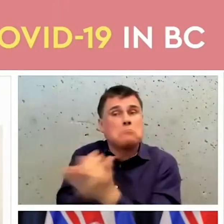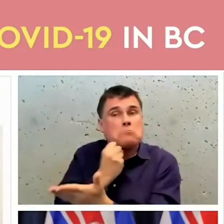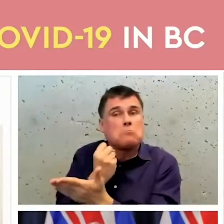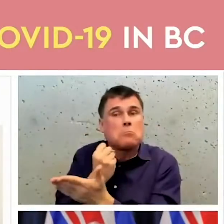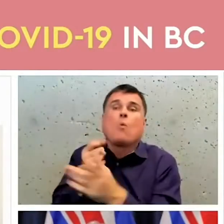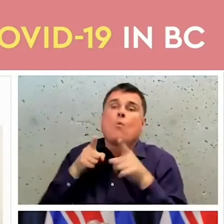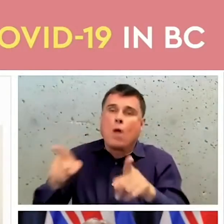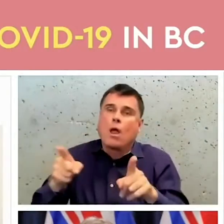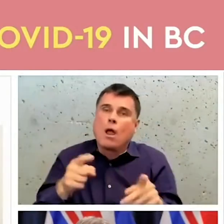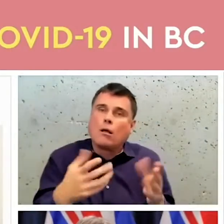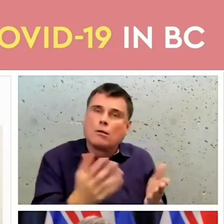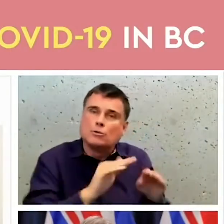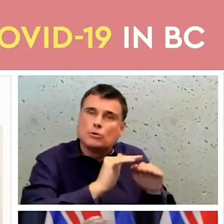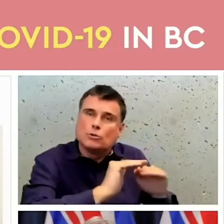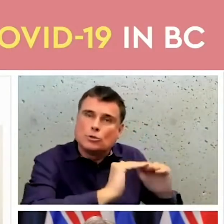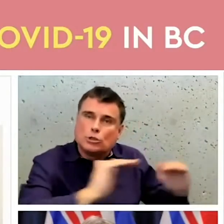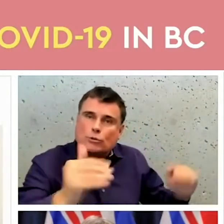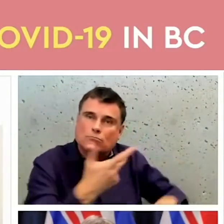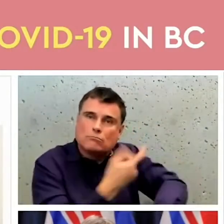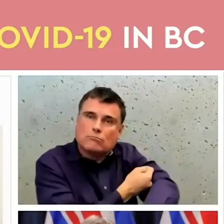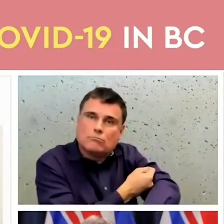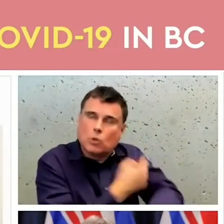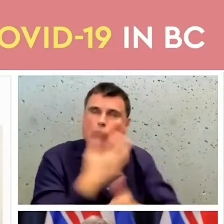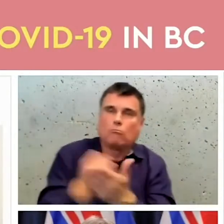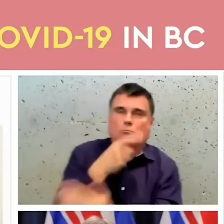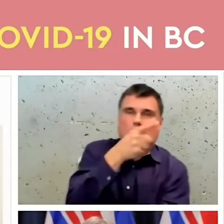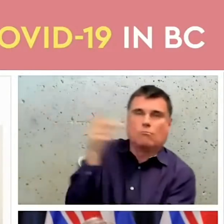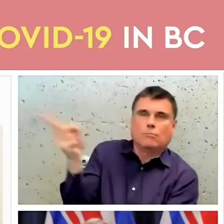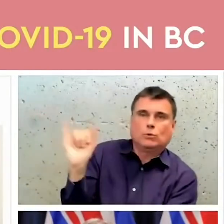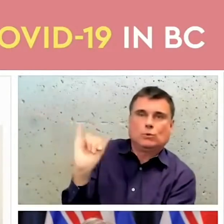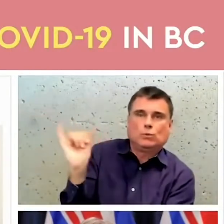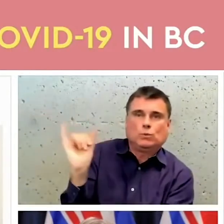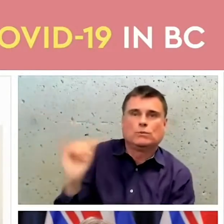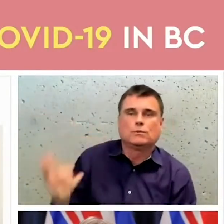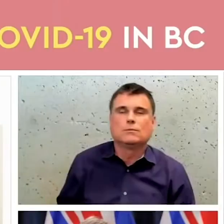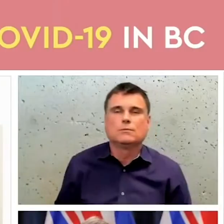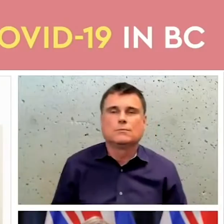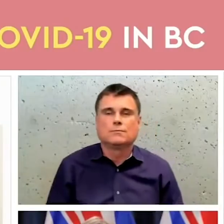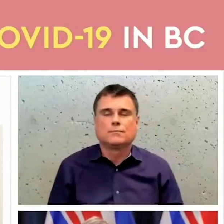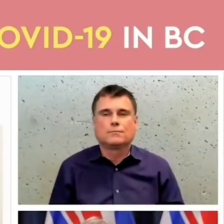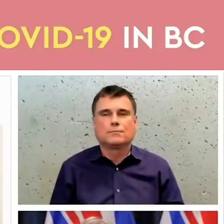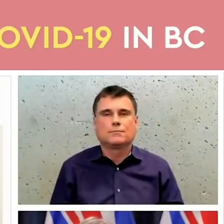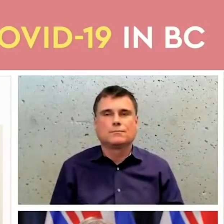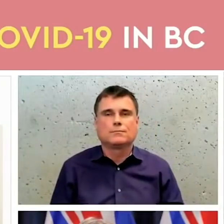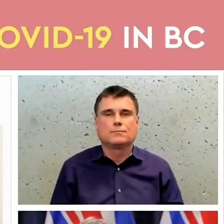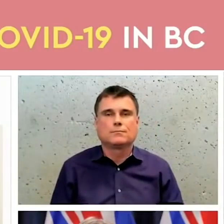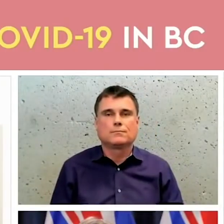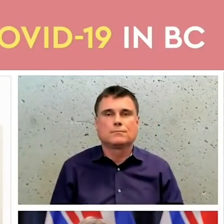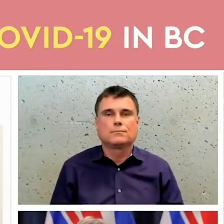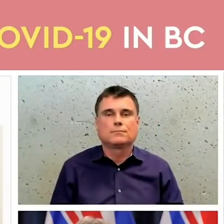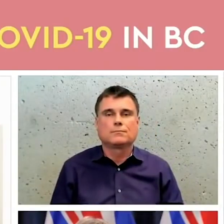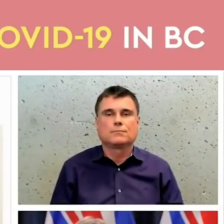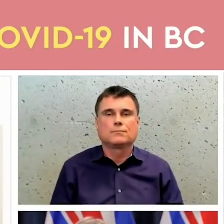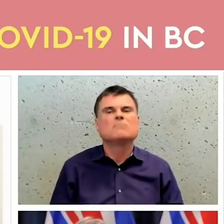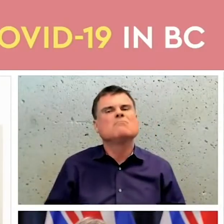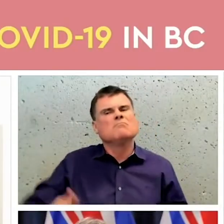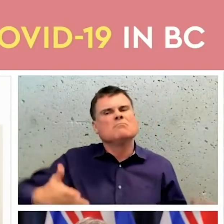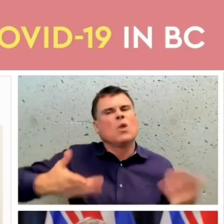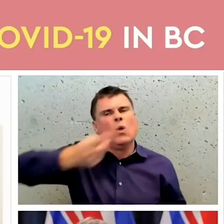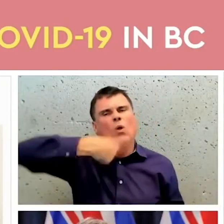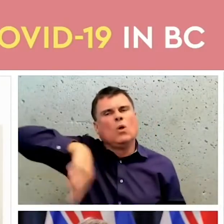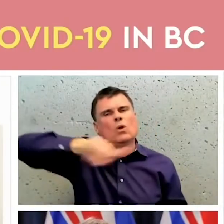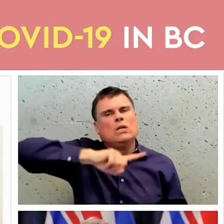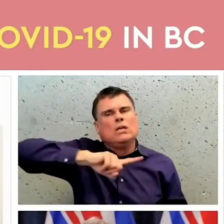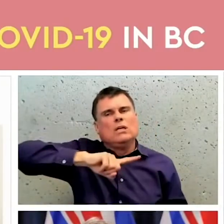series. There are lots of other communities as well around the province that are small, and the health authorities, where it's appropriate with